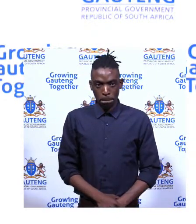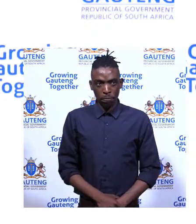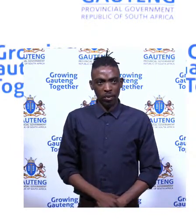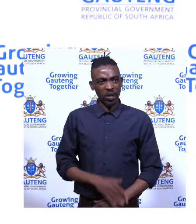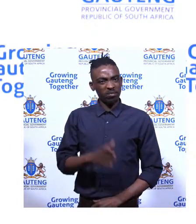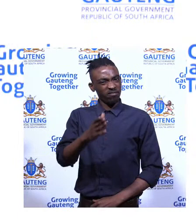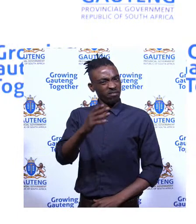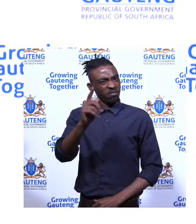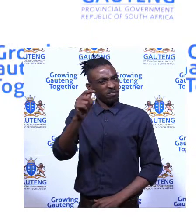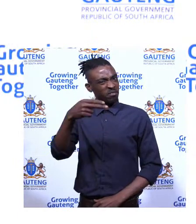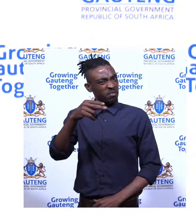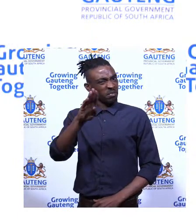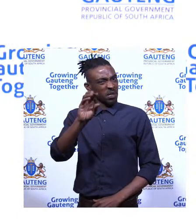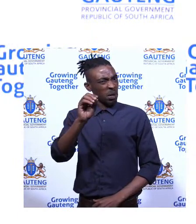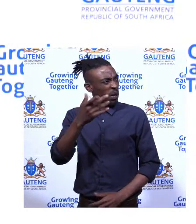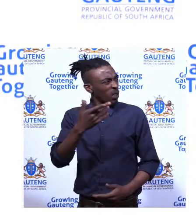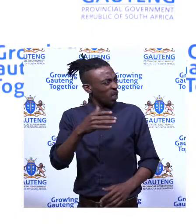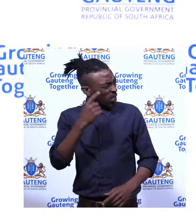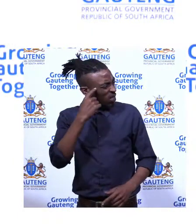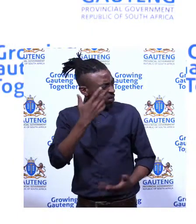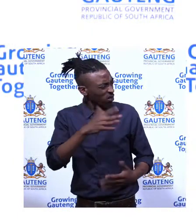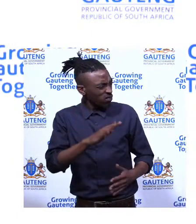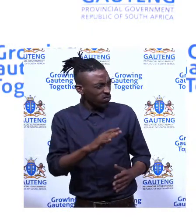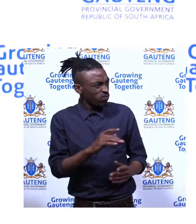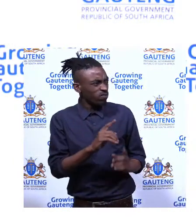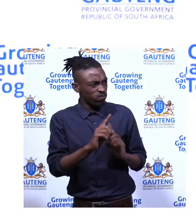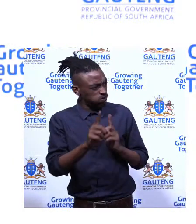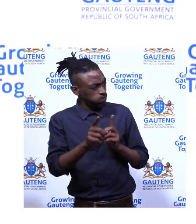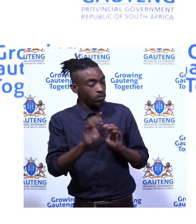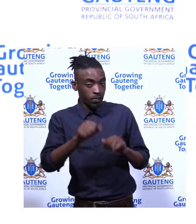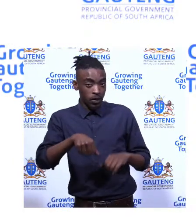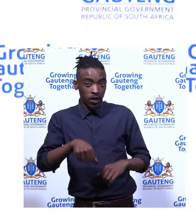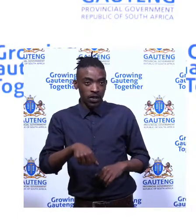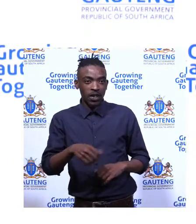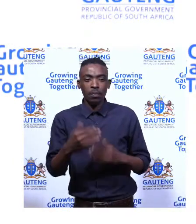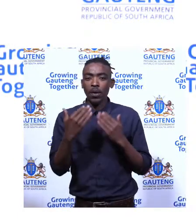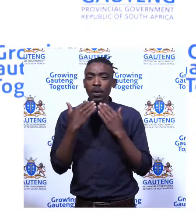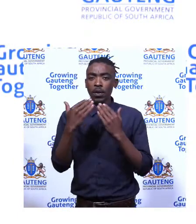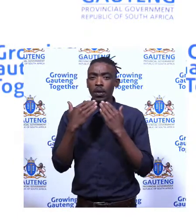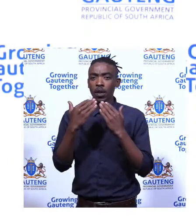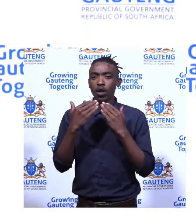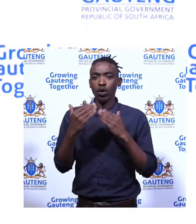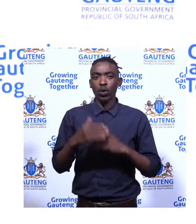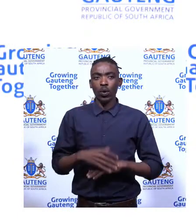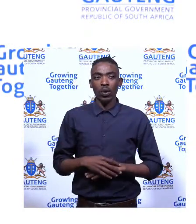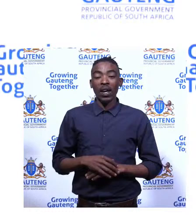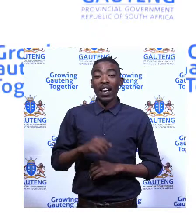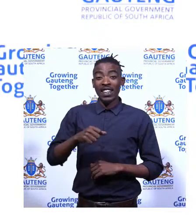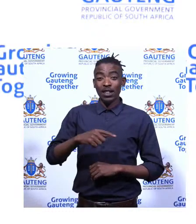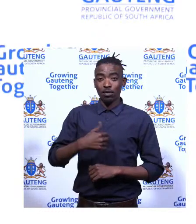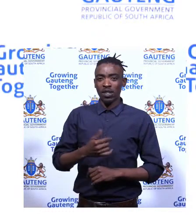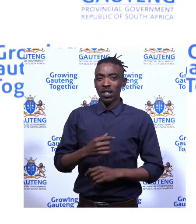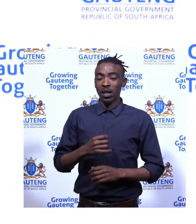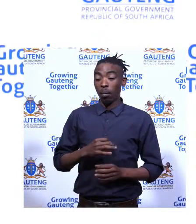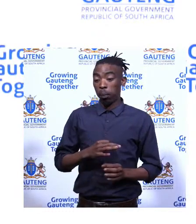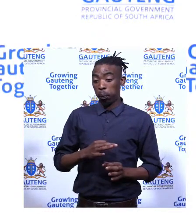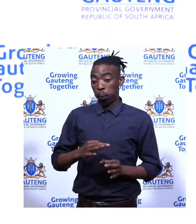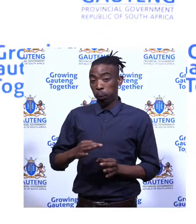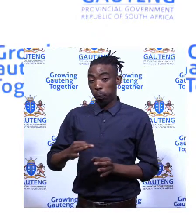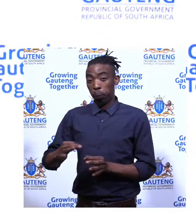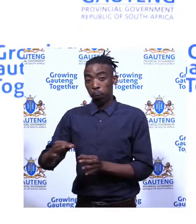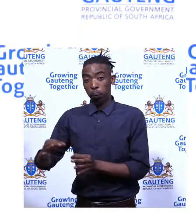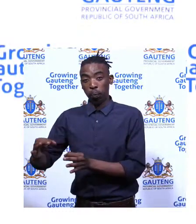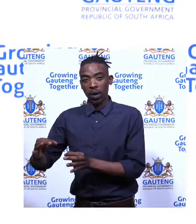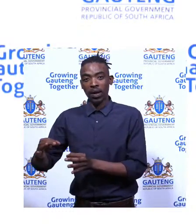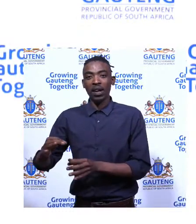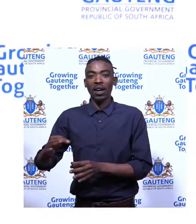Thabo, I think I have answered all the questions. Thank you so much. We took longer today, but today